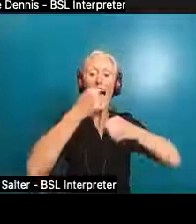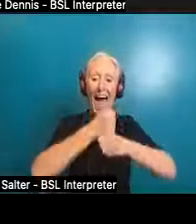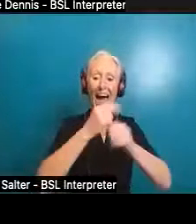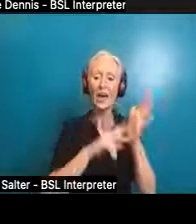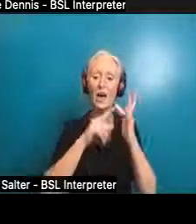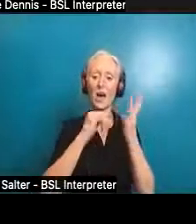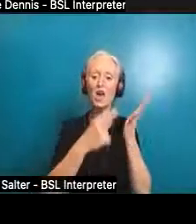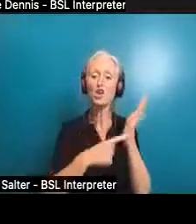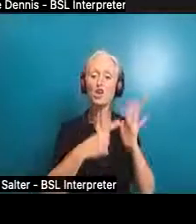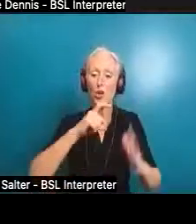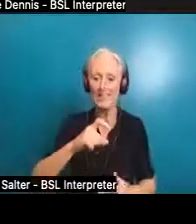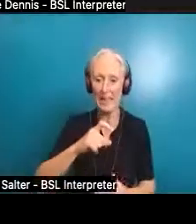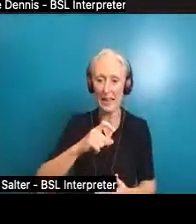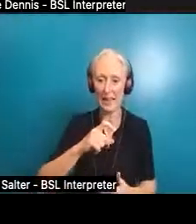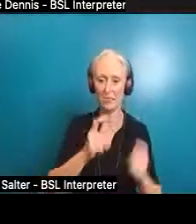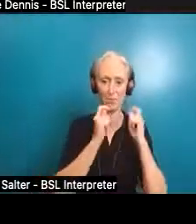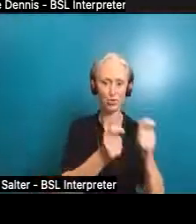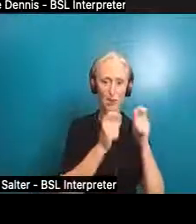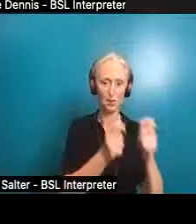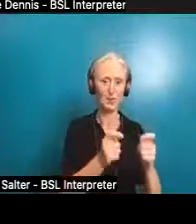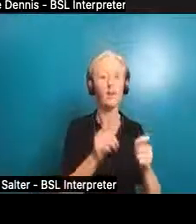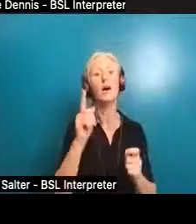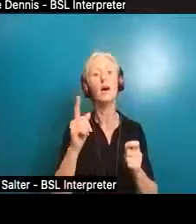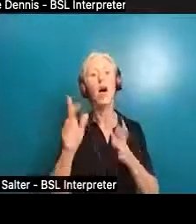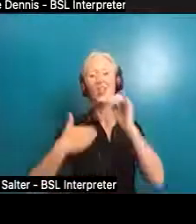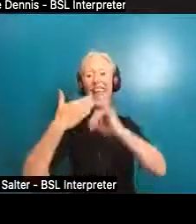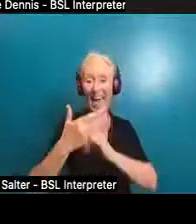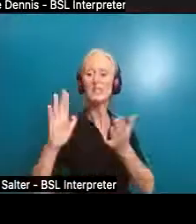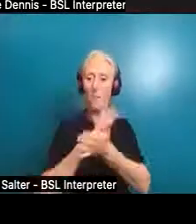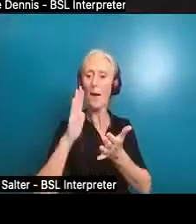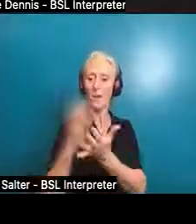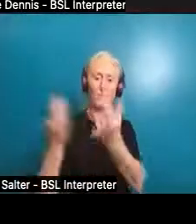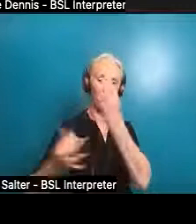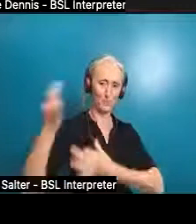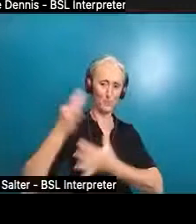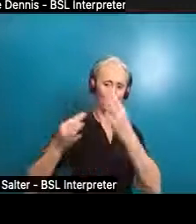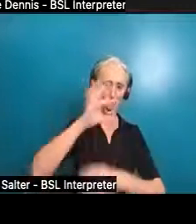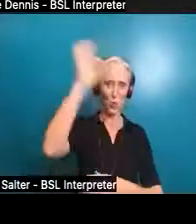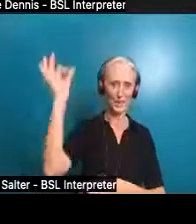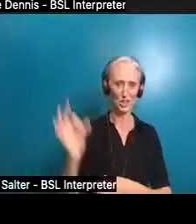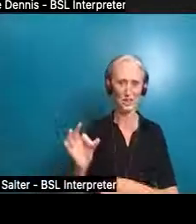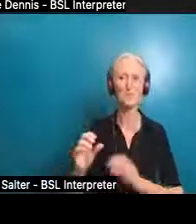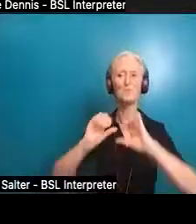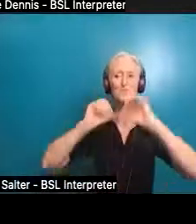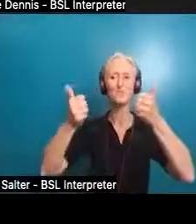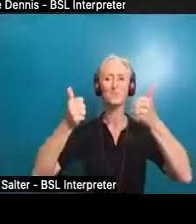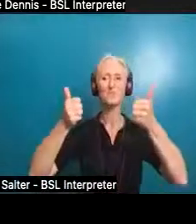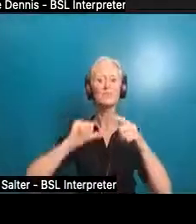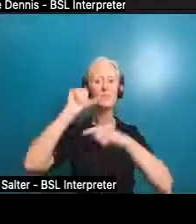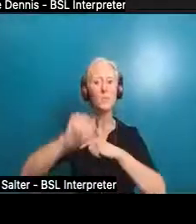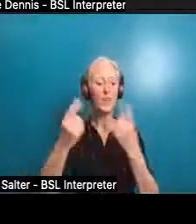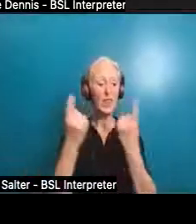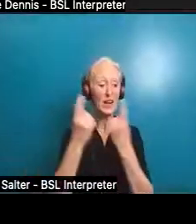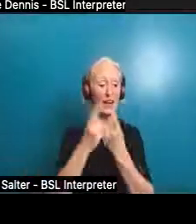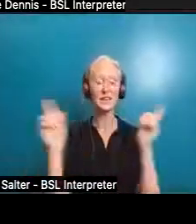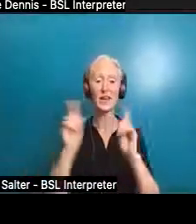more questions about this towards the end. Okay, so the next thing I want to talk to you about is gene